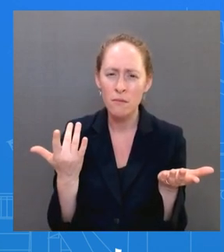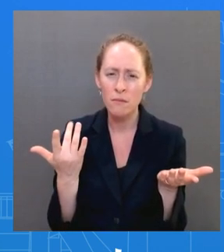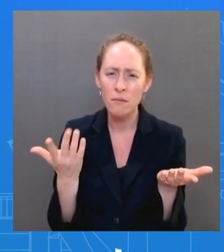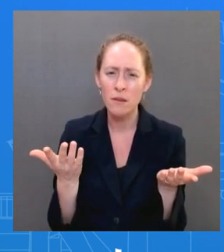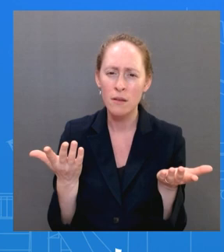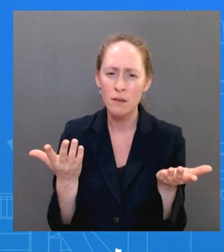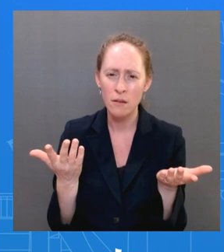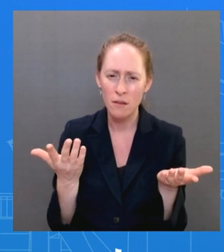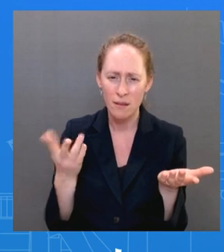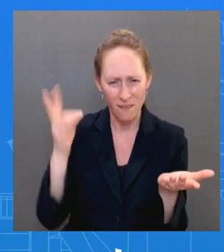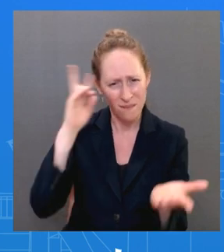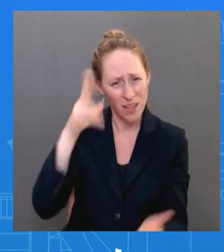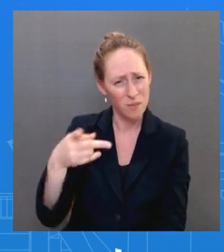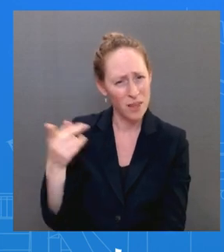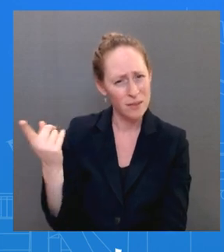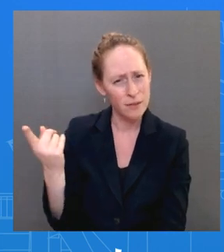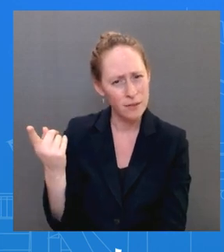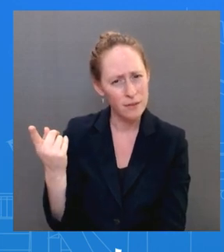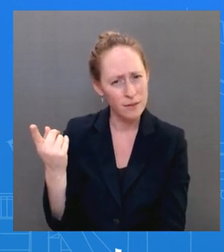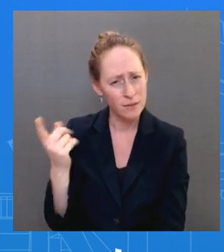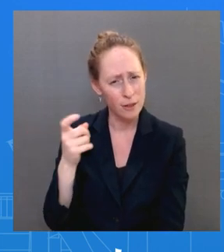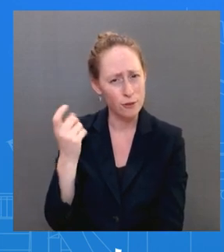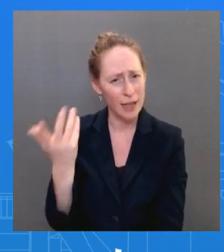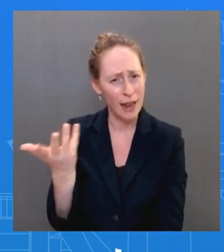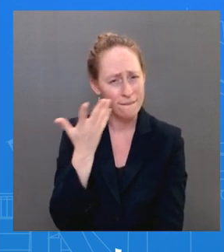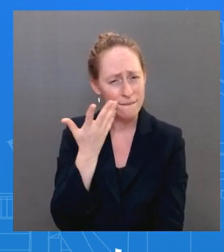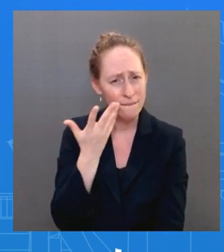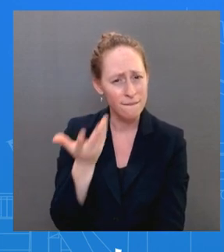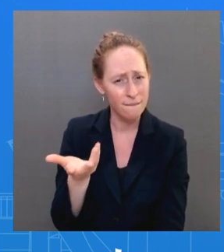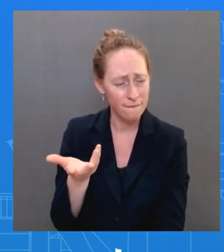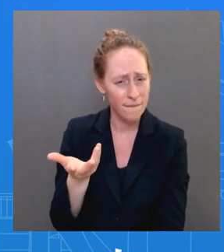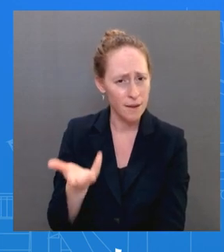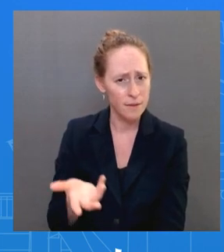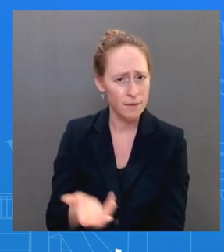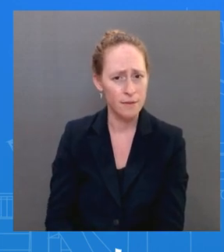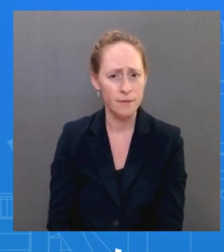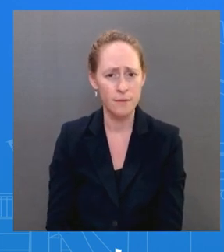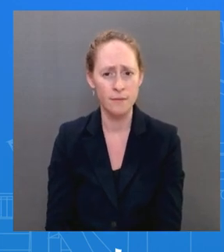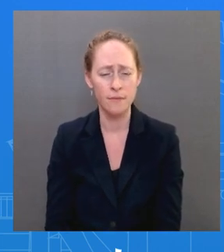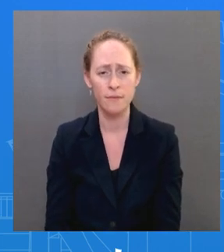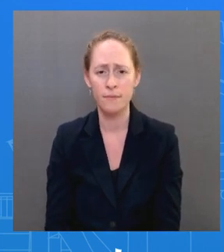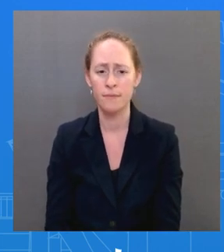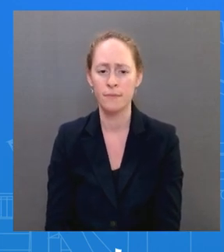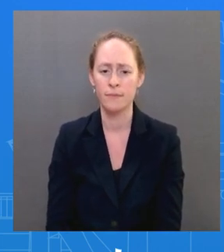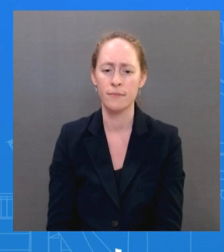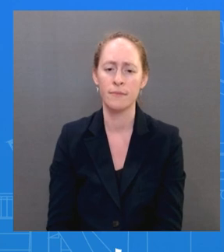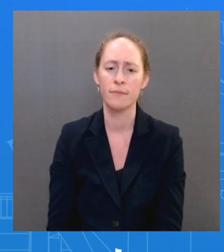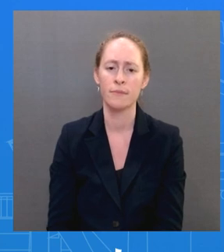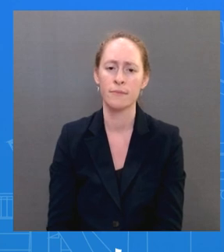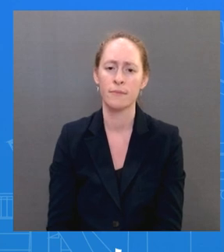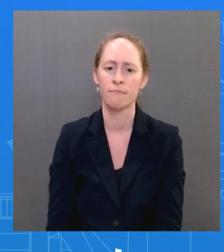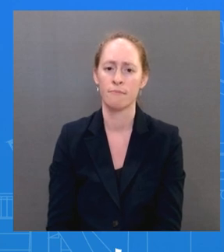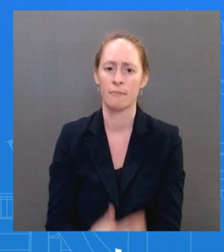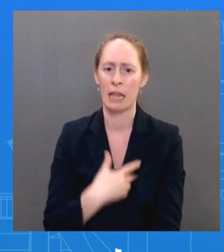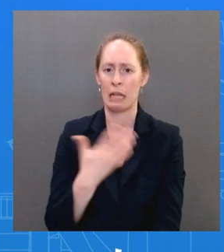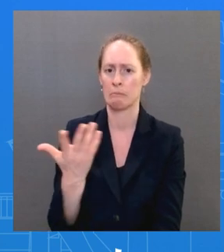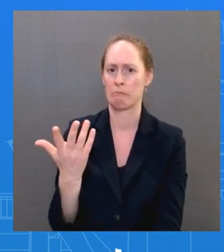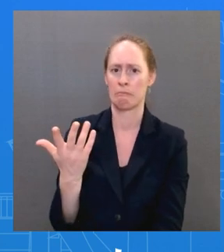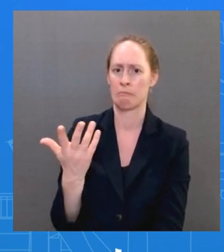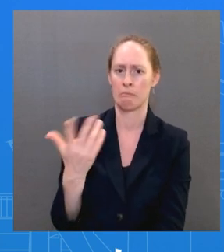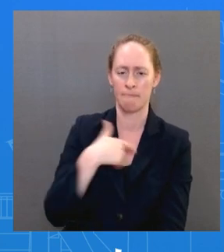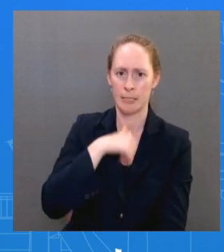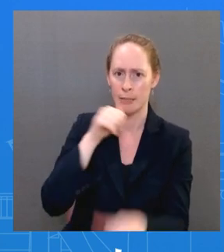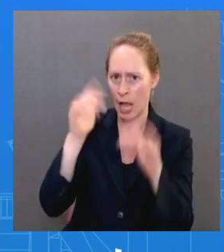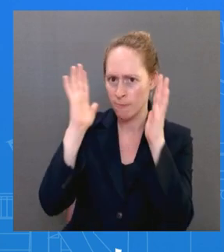is the CDC guidance? You know, I'm not sure what I have not been tracking the vice president's activities, so I don't